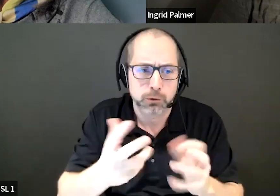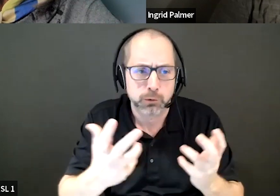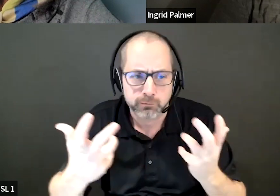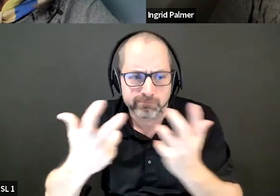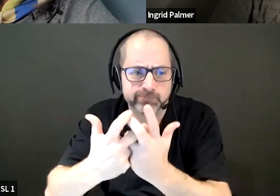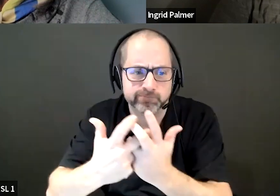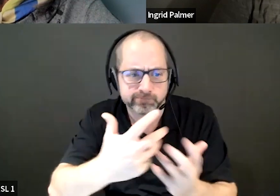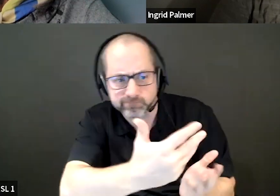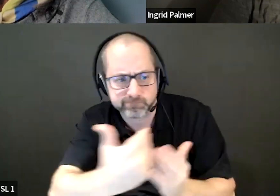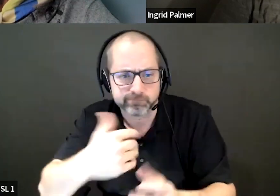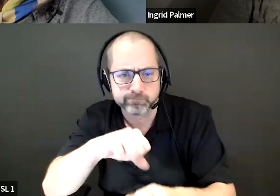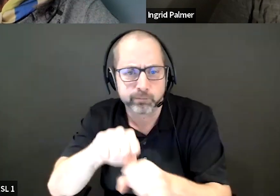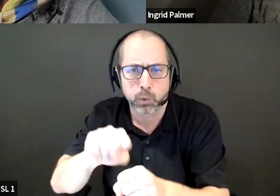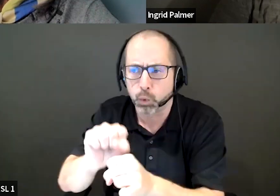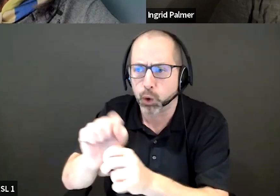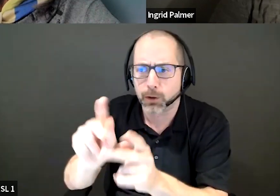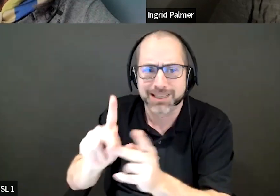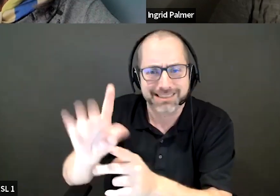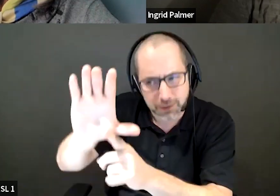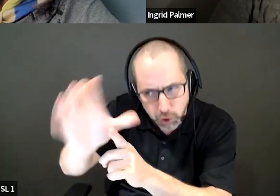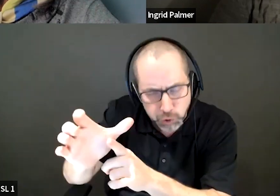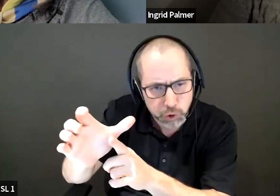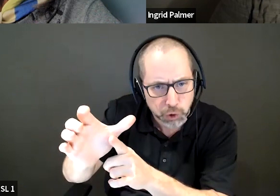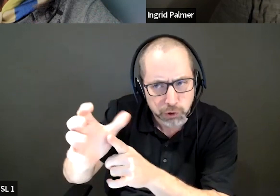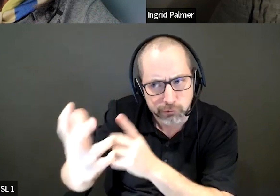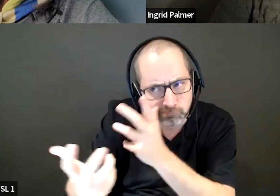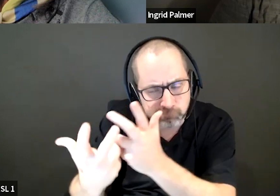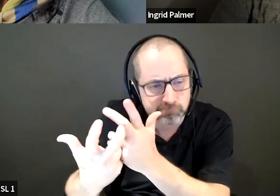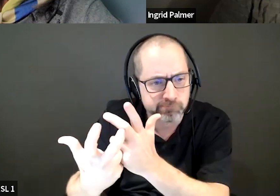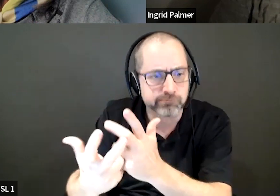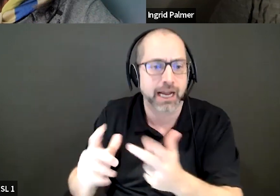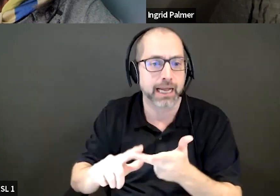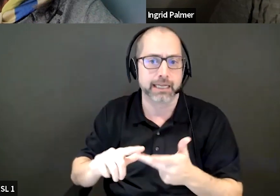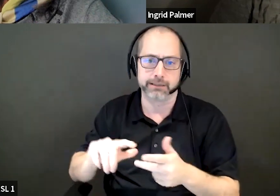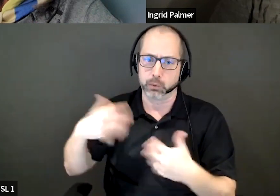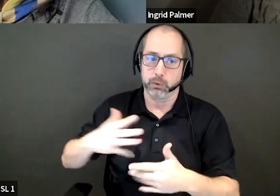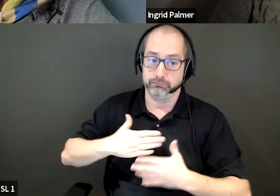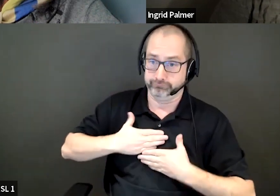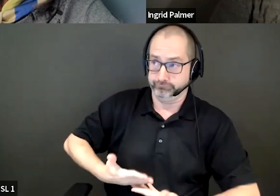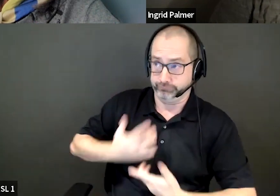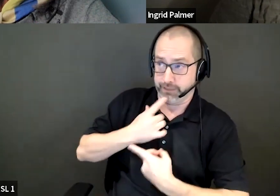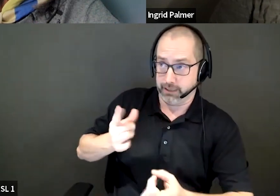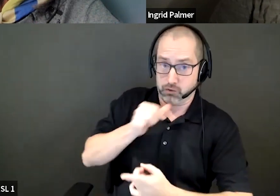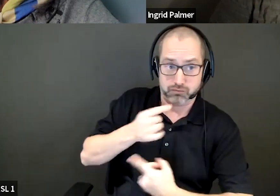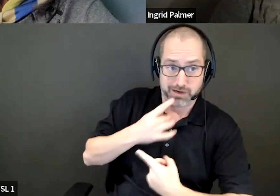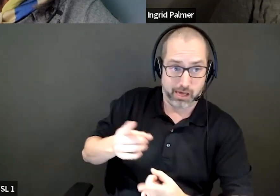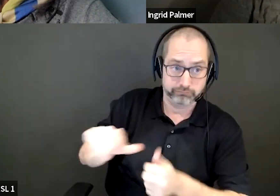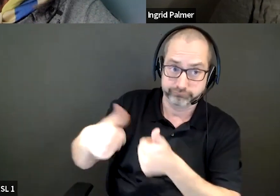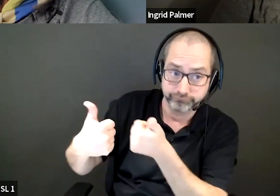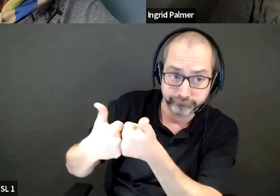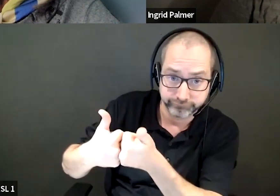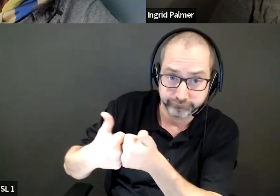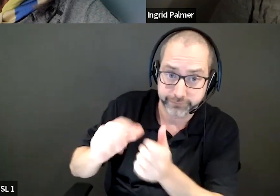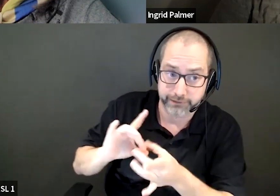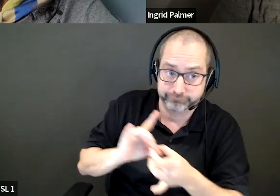into workplace culture, the challenges of disclosure in relation to having a